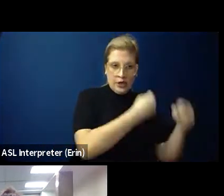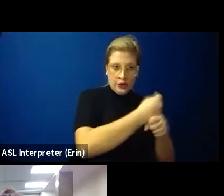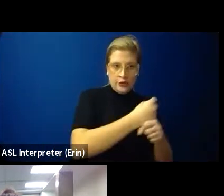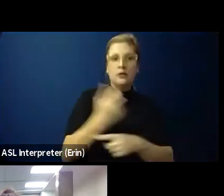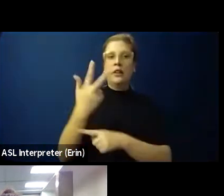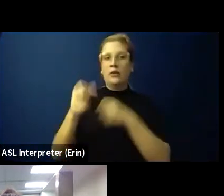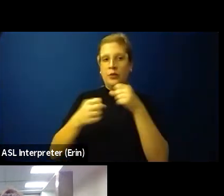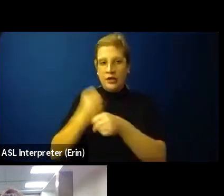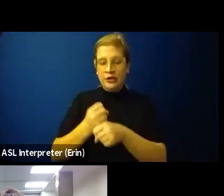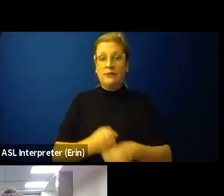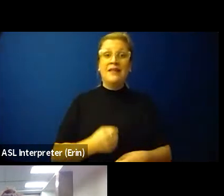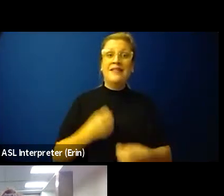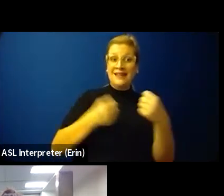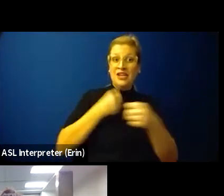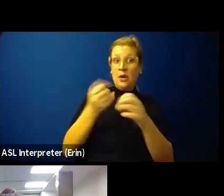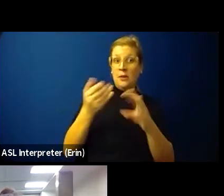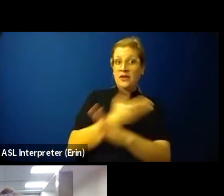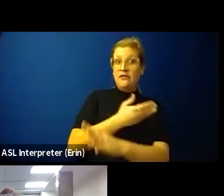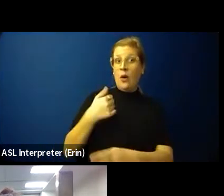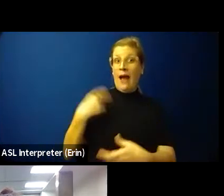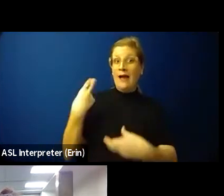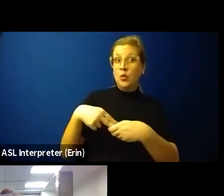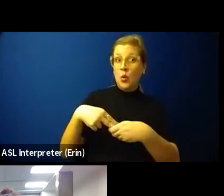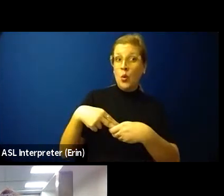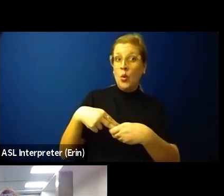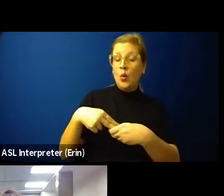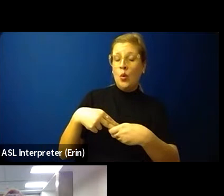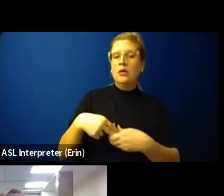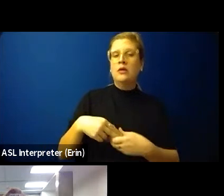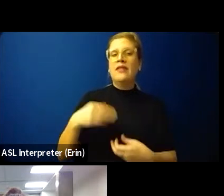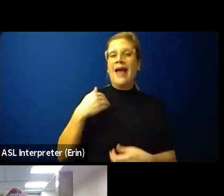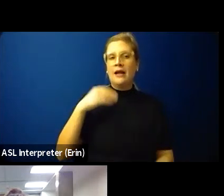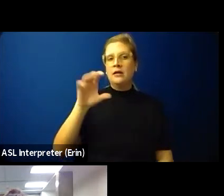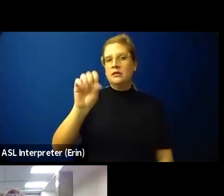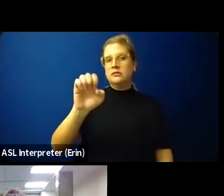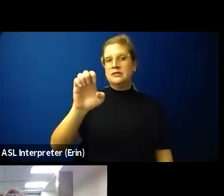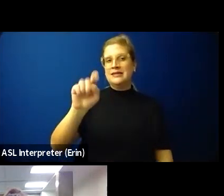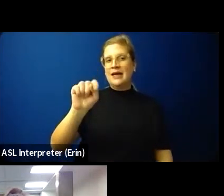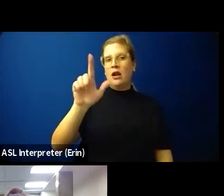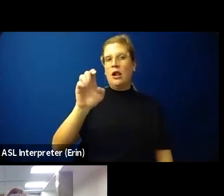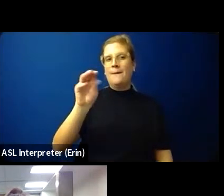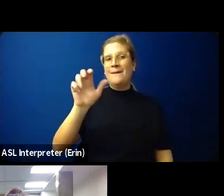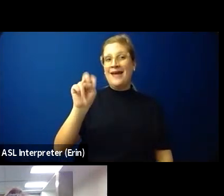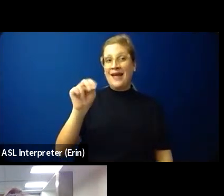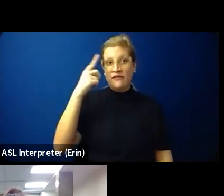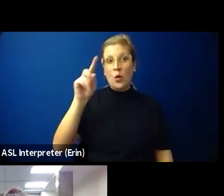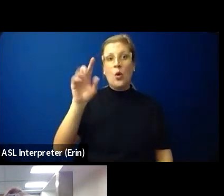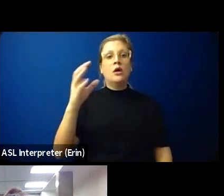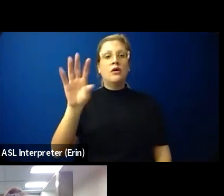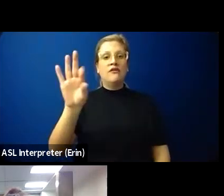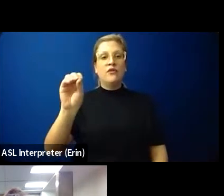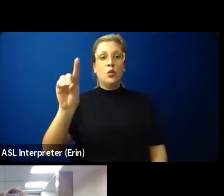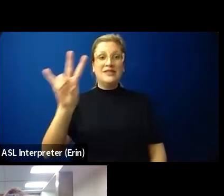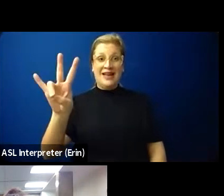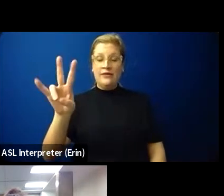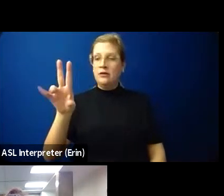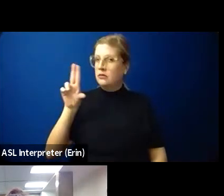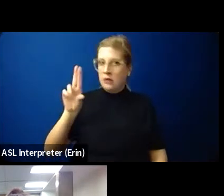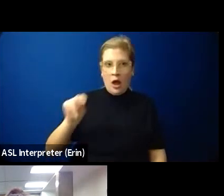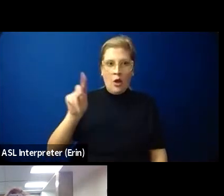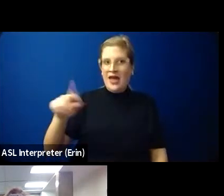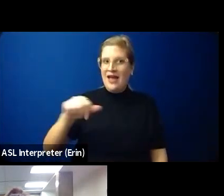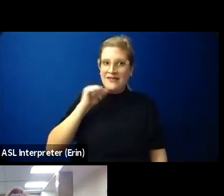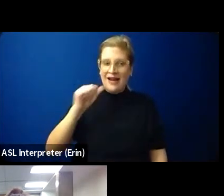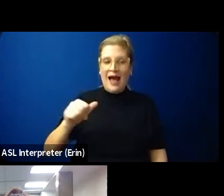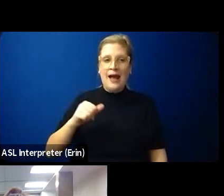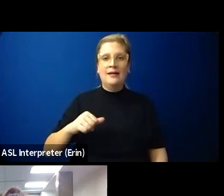to my coming on board, there was a settlement agreement put in place with Food 7. And no, they have not lived up to